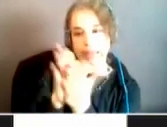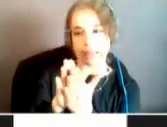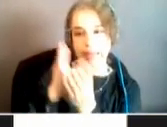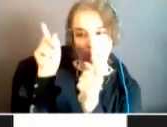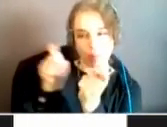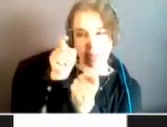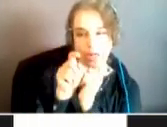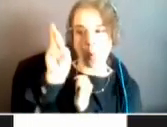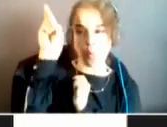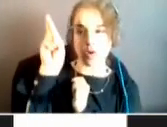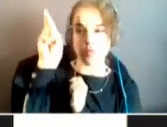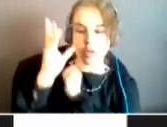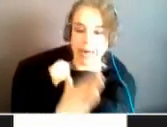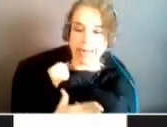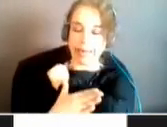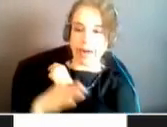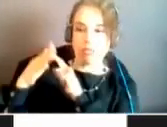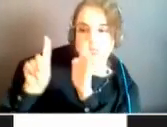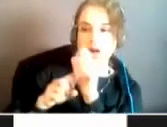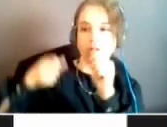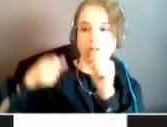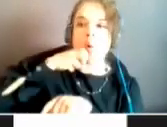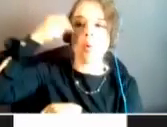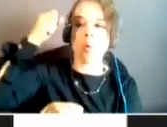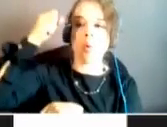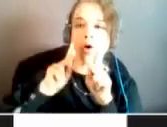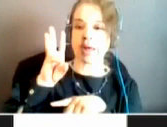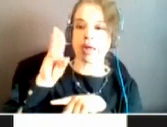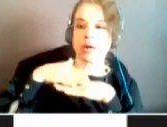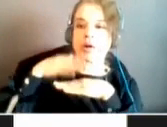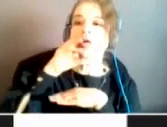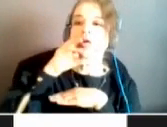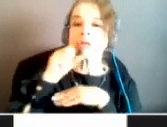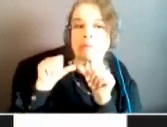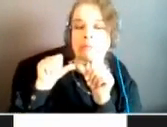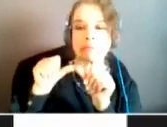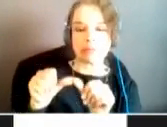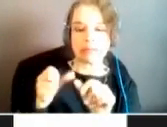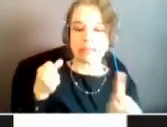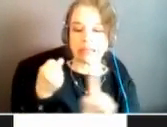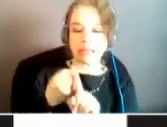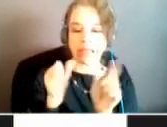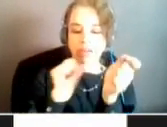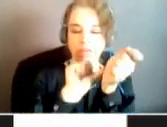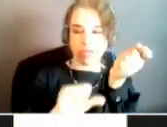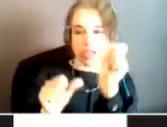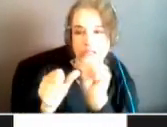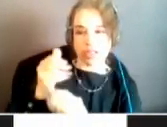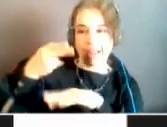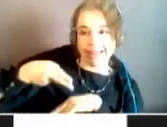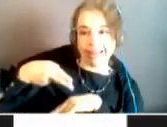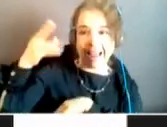Riverside County population, we can see that our older adults, the 60 years and up, are consistently impacted by suicide at a much